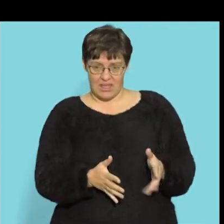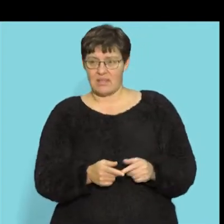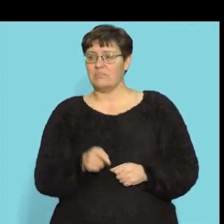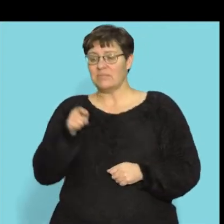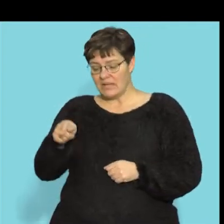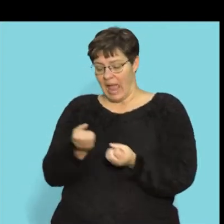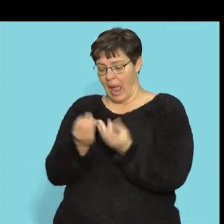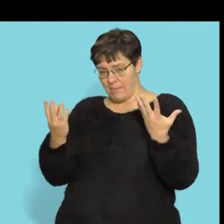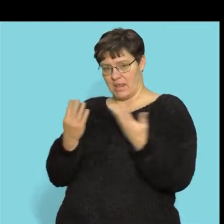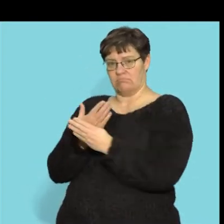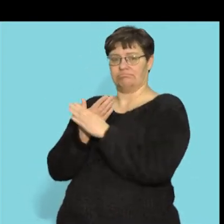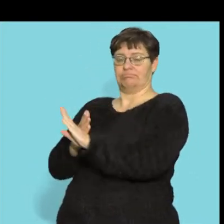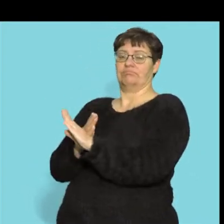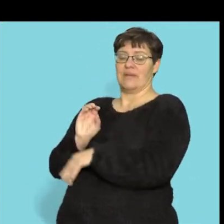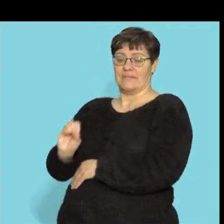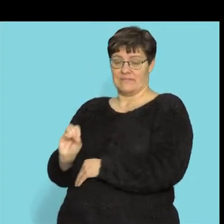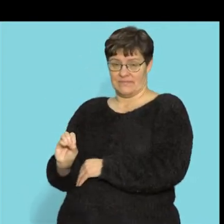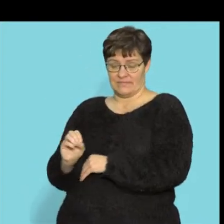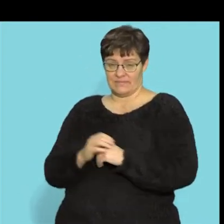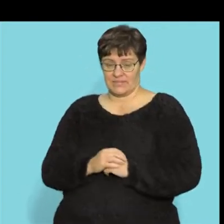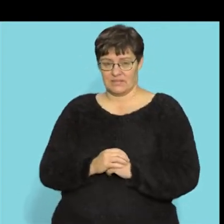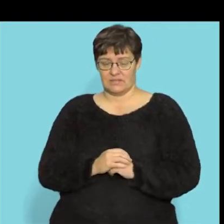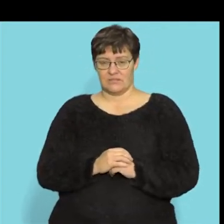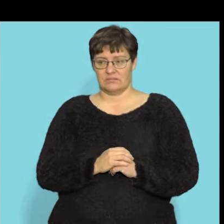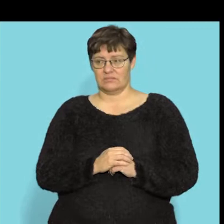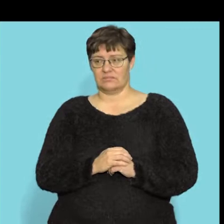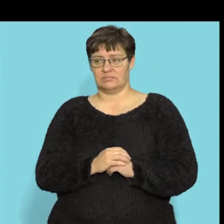is actually a physical quantity, right?